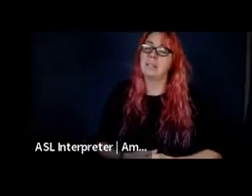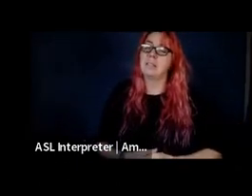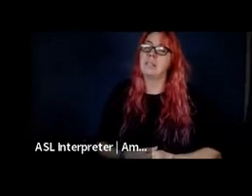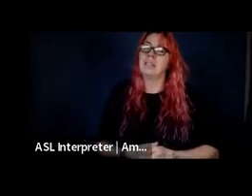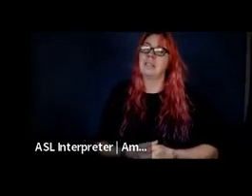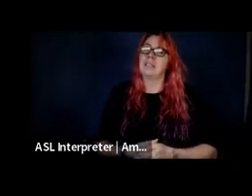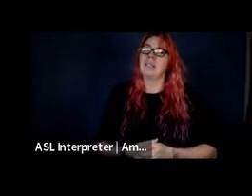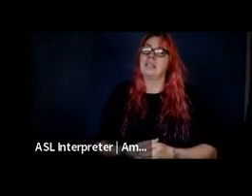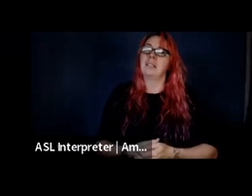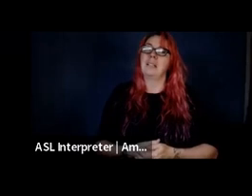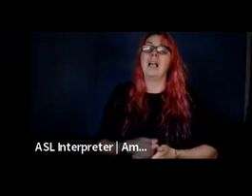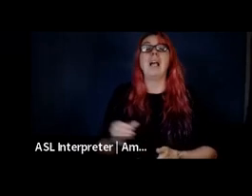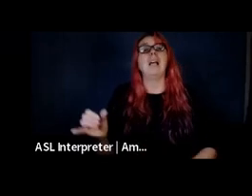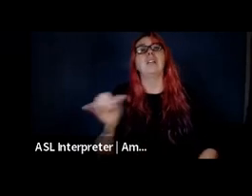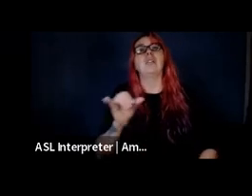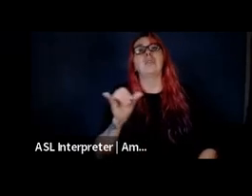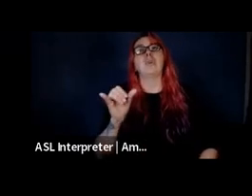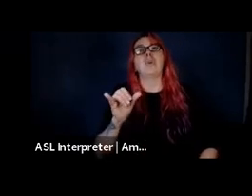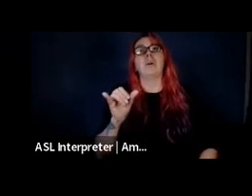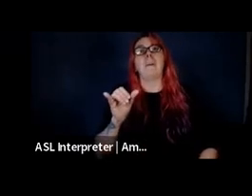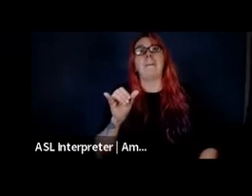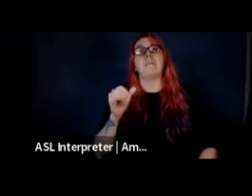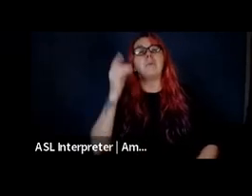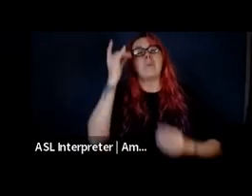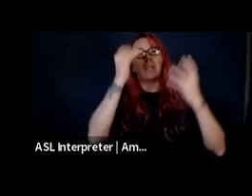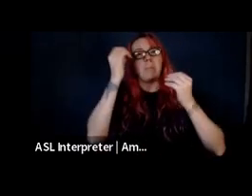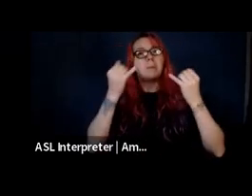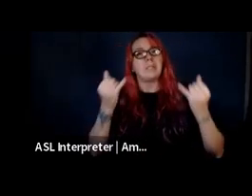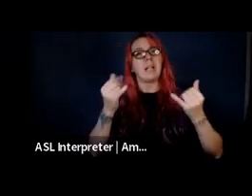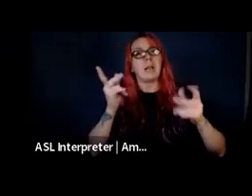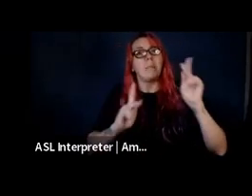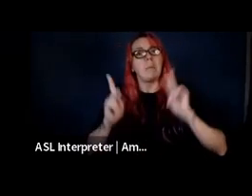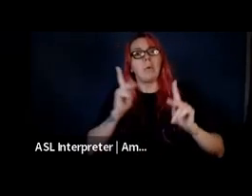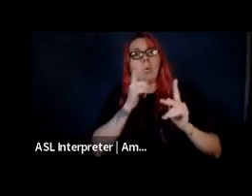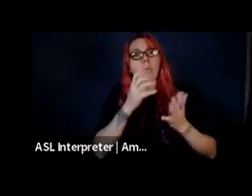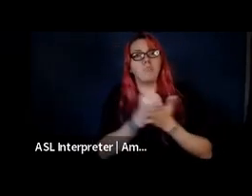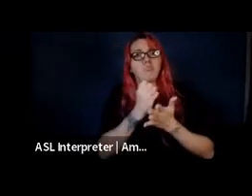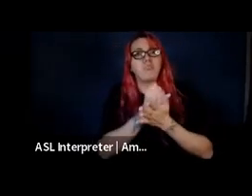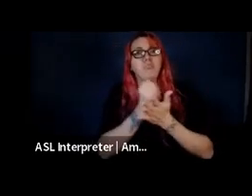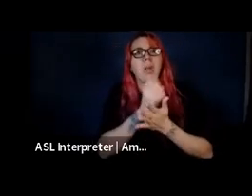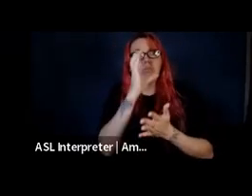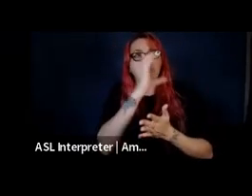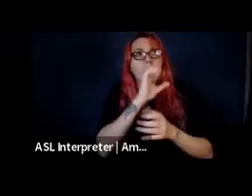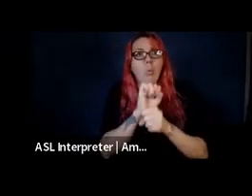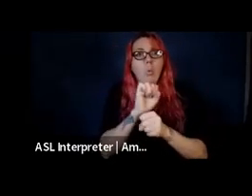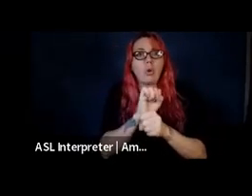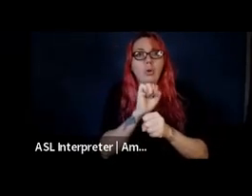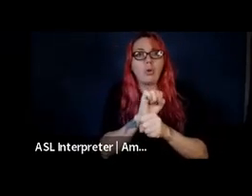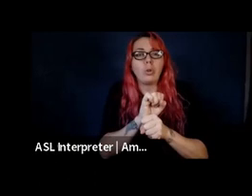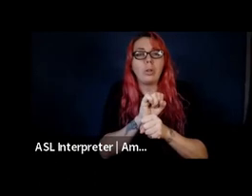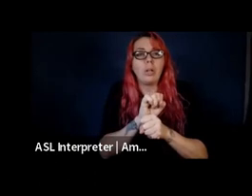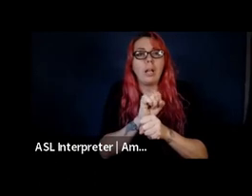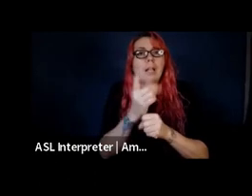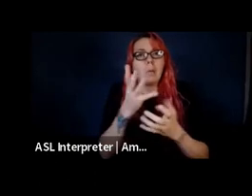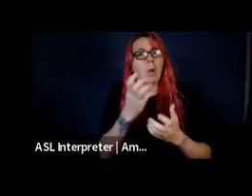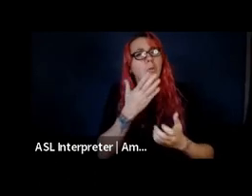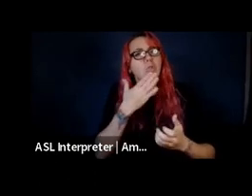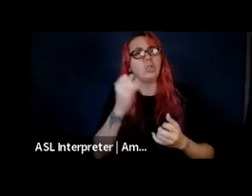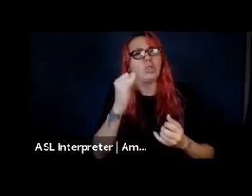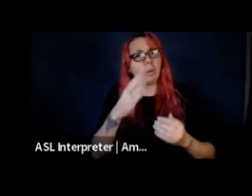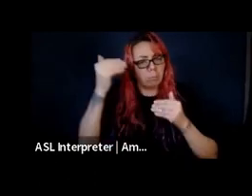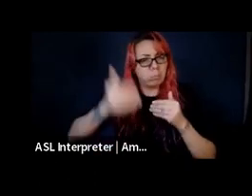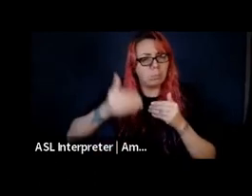work that's not tokenized work, or work that is only when we're telling this particular story. And that's why I have to say I'm excited about